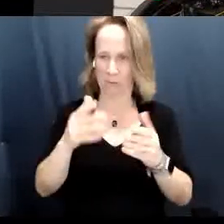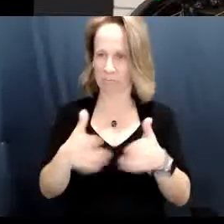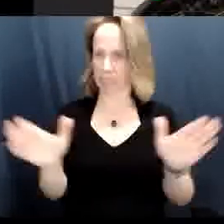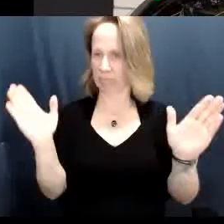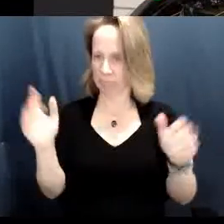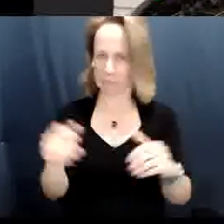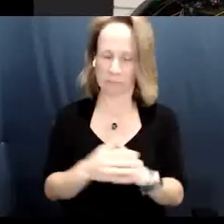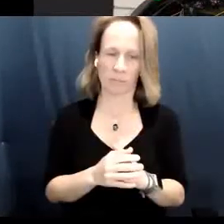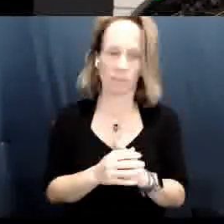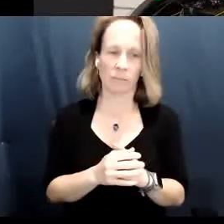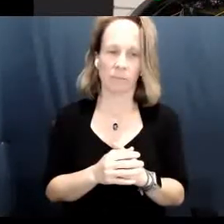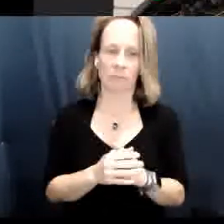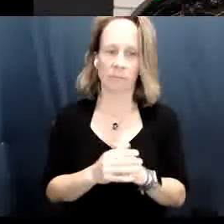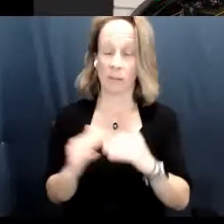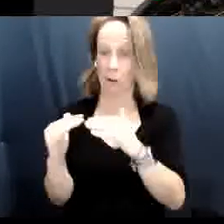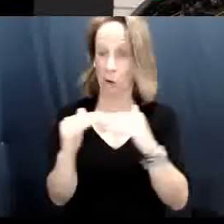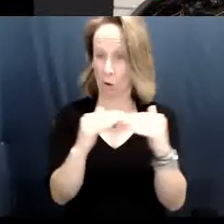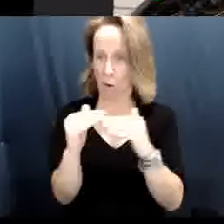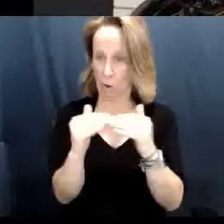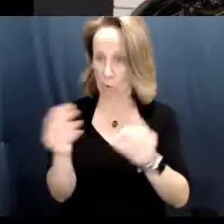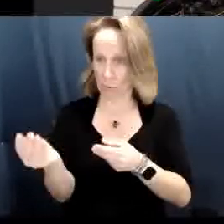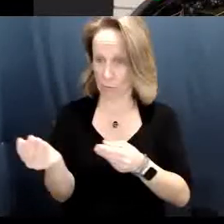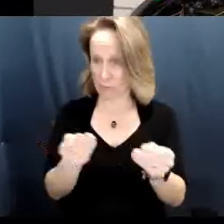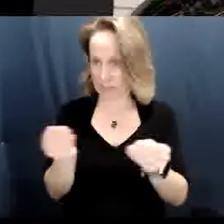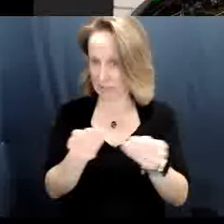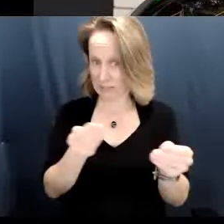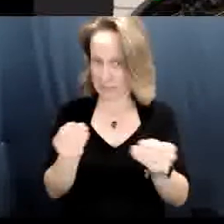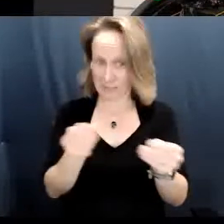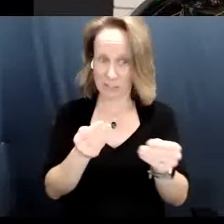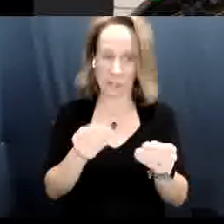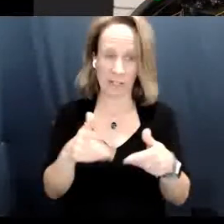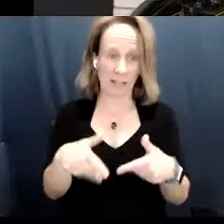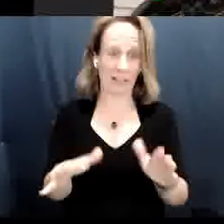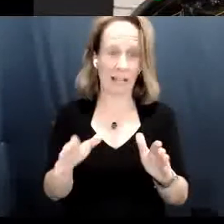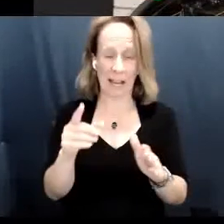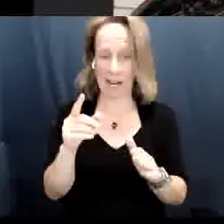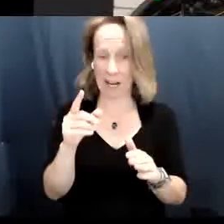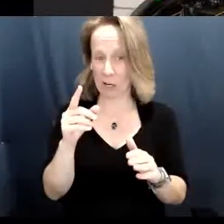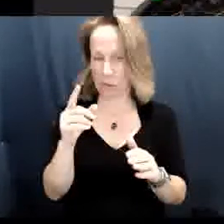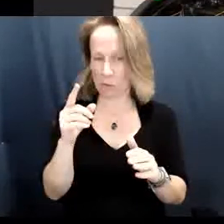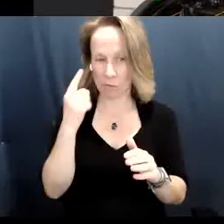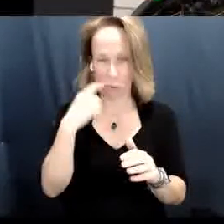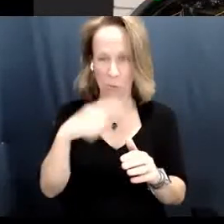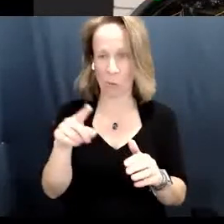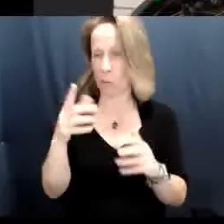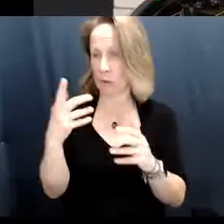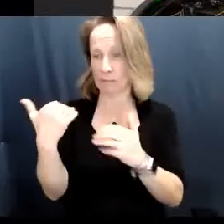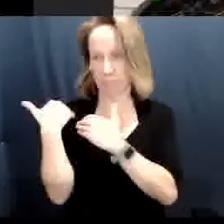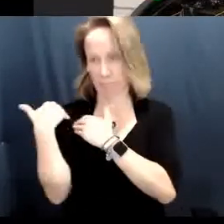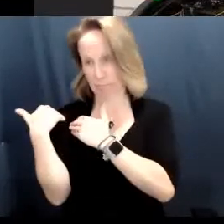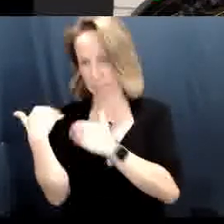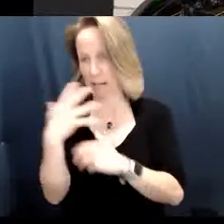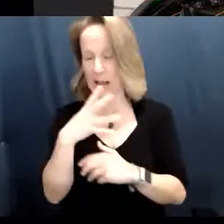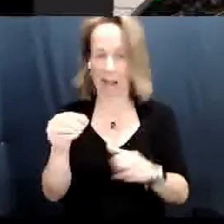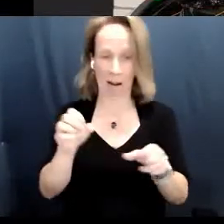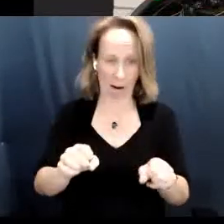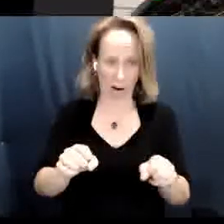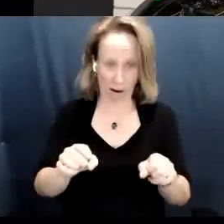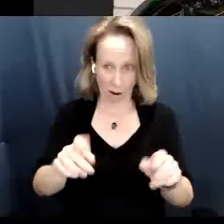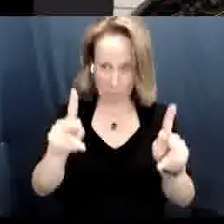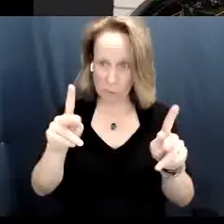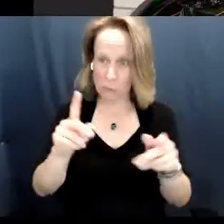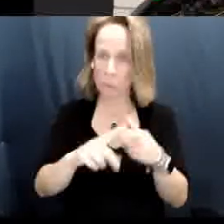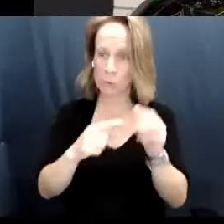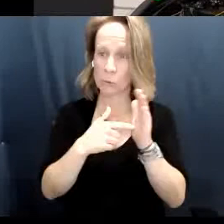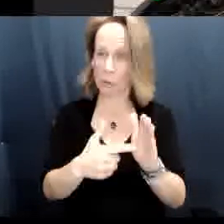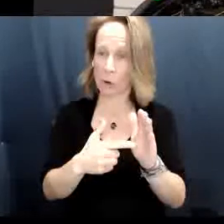Co-facilitation models also allow for a combining of strengths, built-in accountability, and an opportunity to demonstrate role